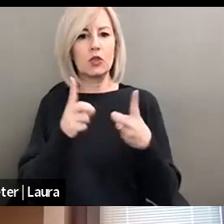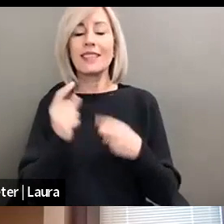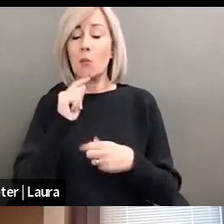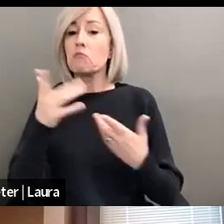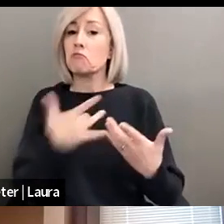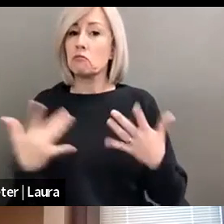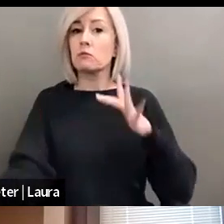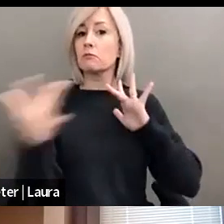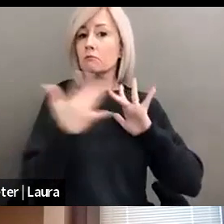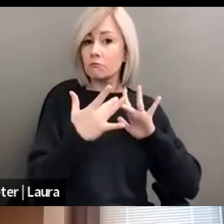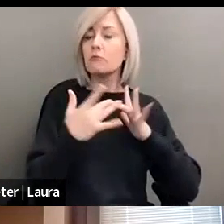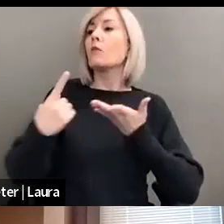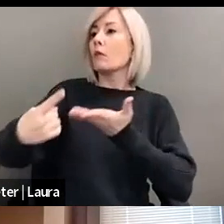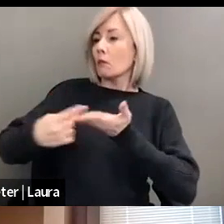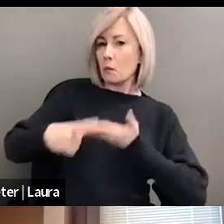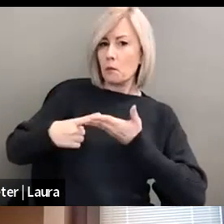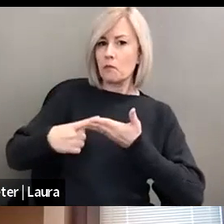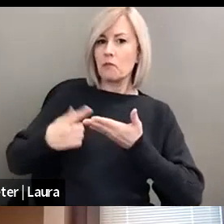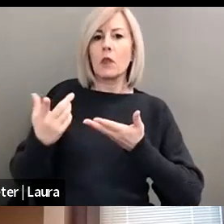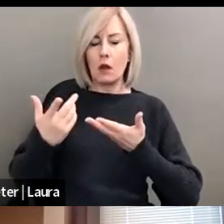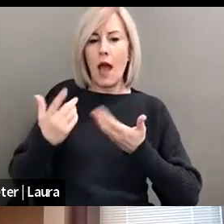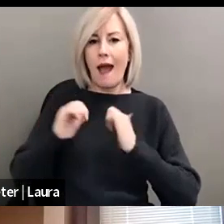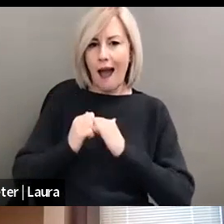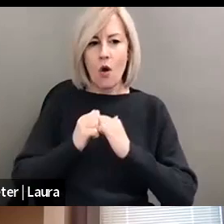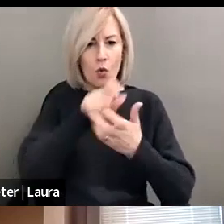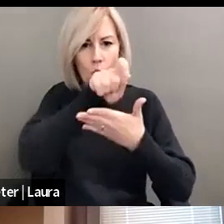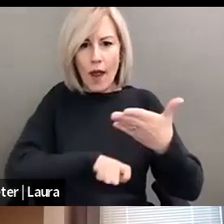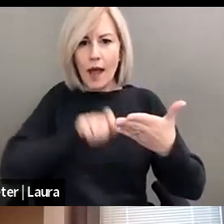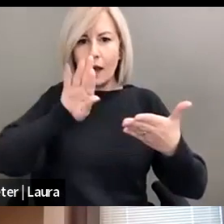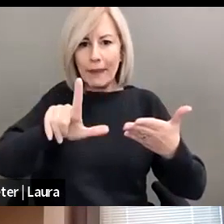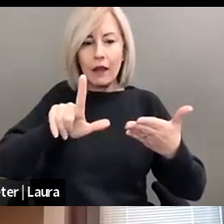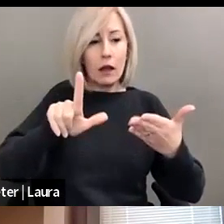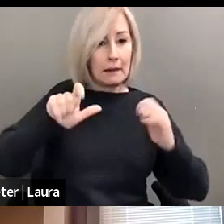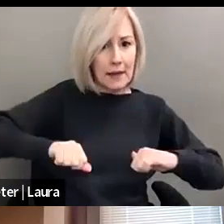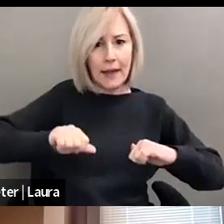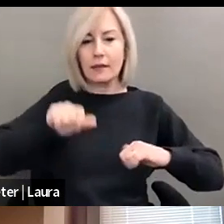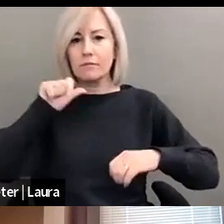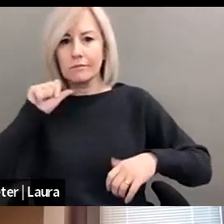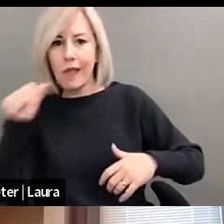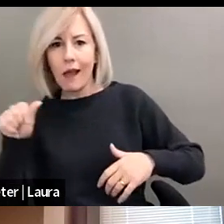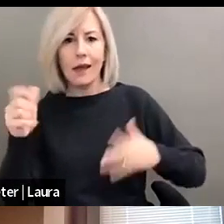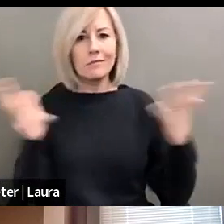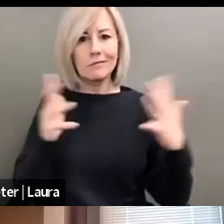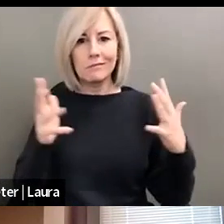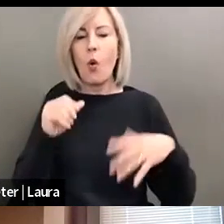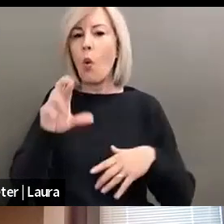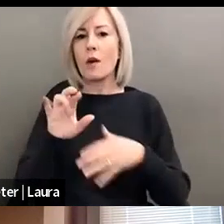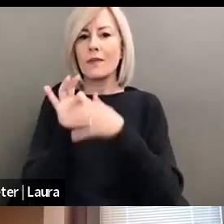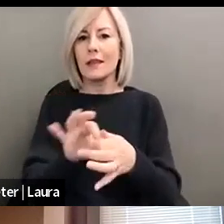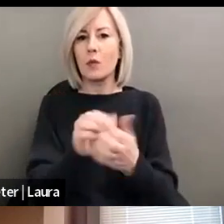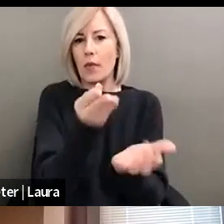out, we'll talk about the possibilities of putting that into a bill, or if it addresses an appropriation in some